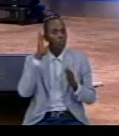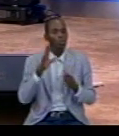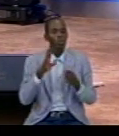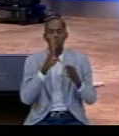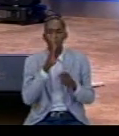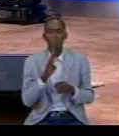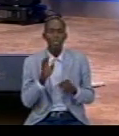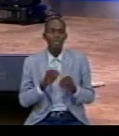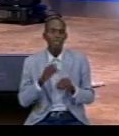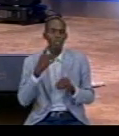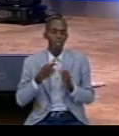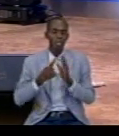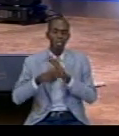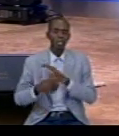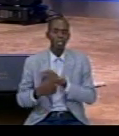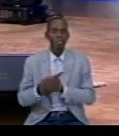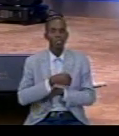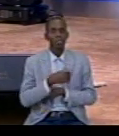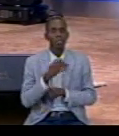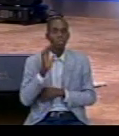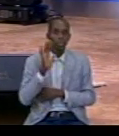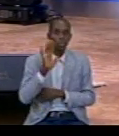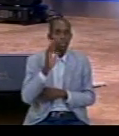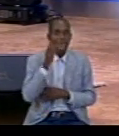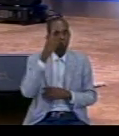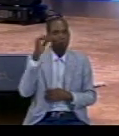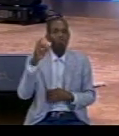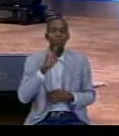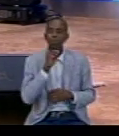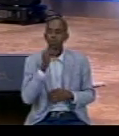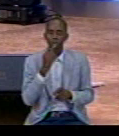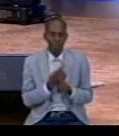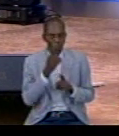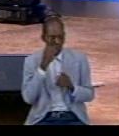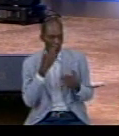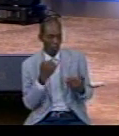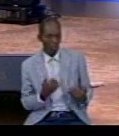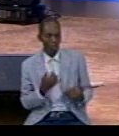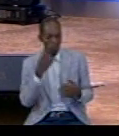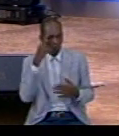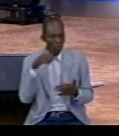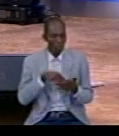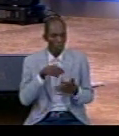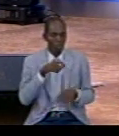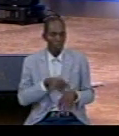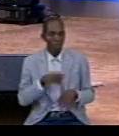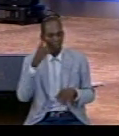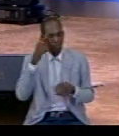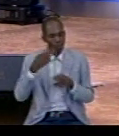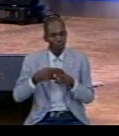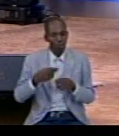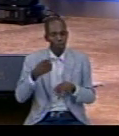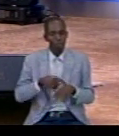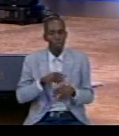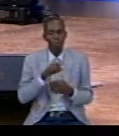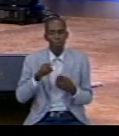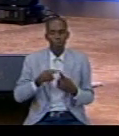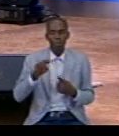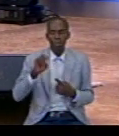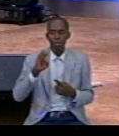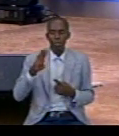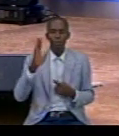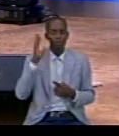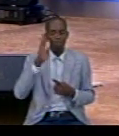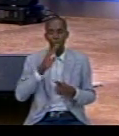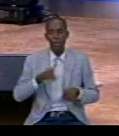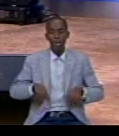latter days. The dream was not just for the days, for the time, for the period when Nebuchadnezzar was alive. It